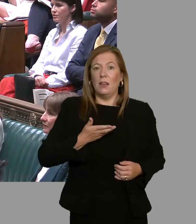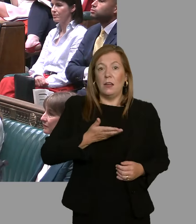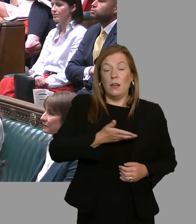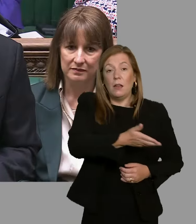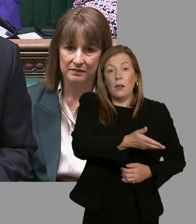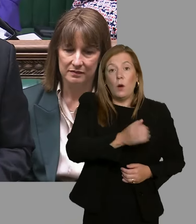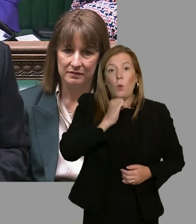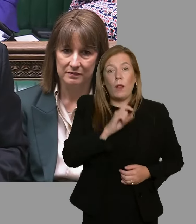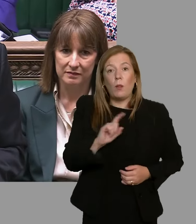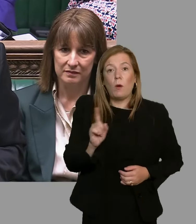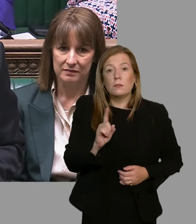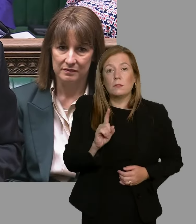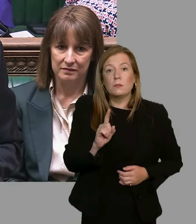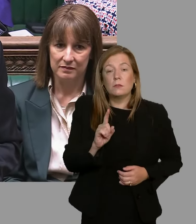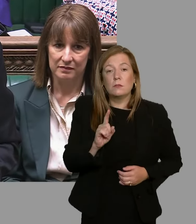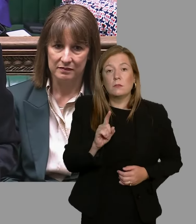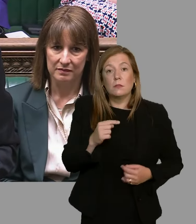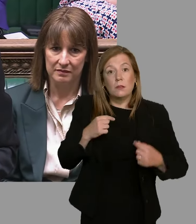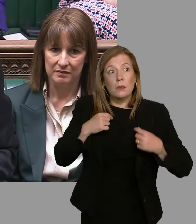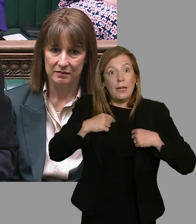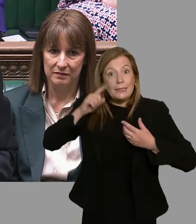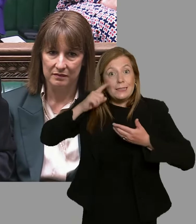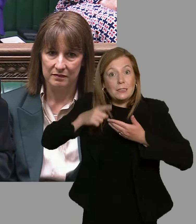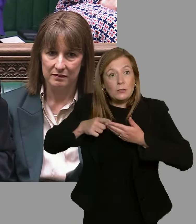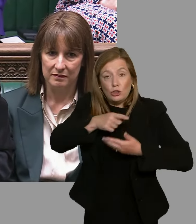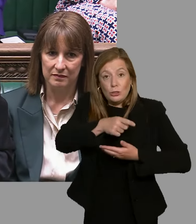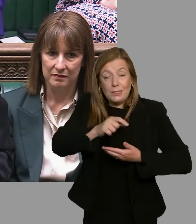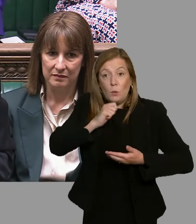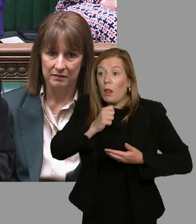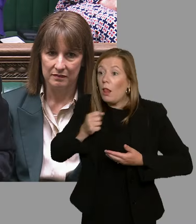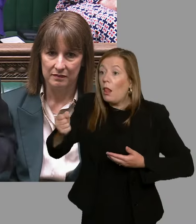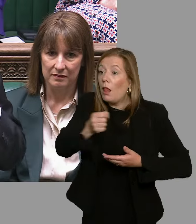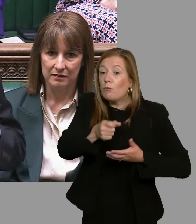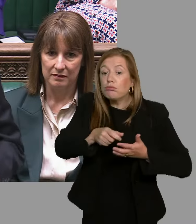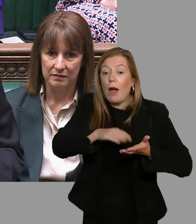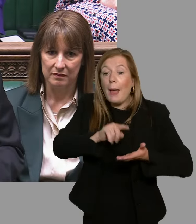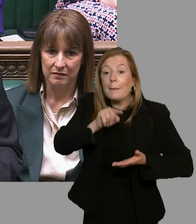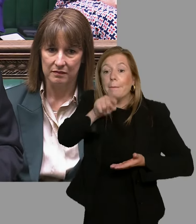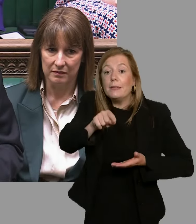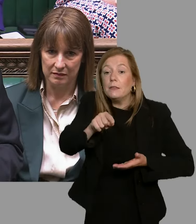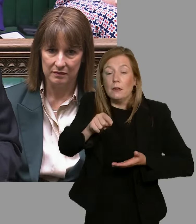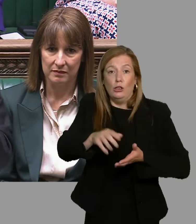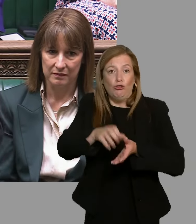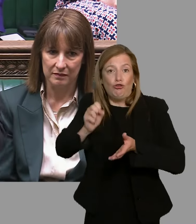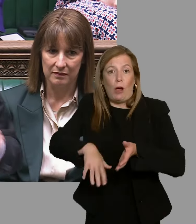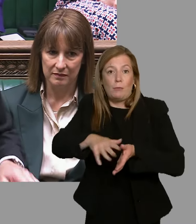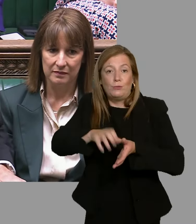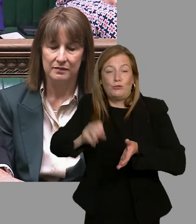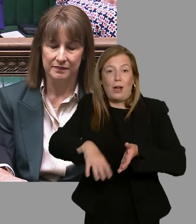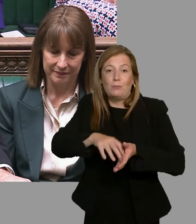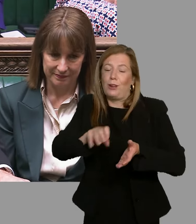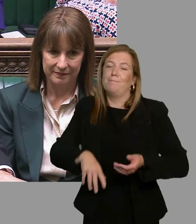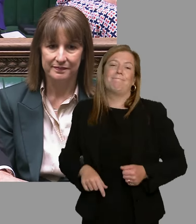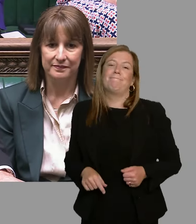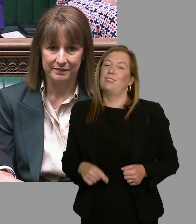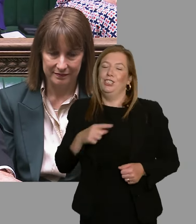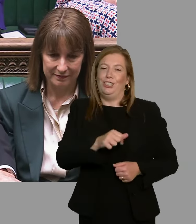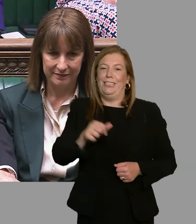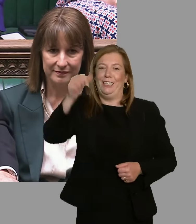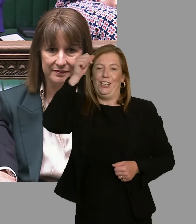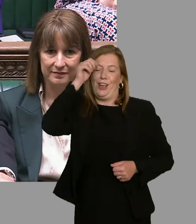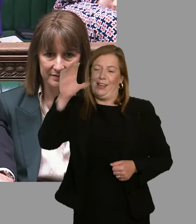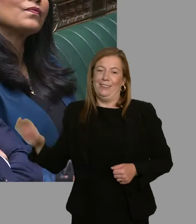know why. It's because she doesn't want to say she's against the £26 billion investment in our NHS. She doesn't want to say she's